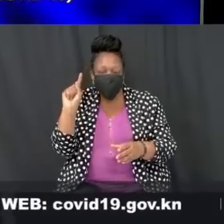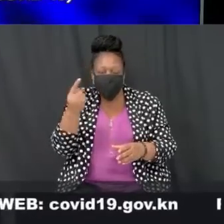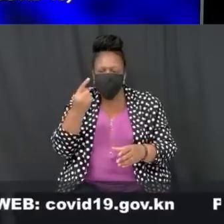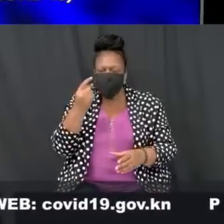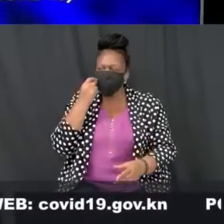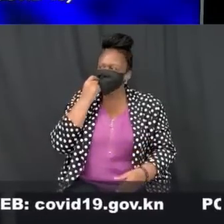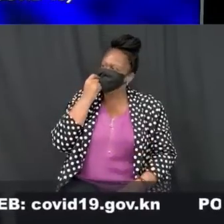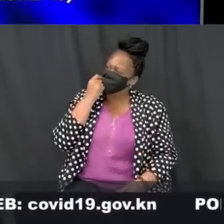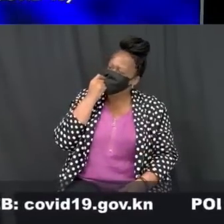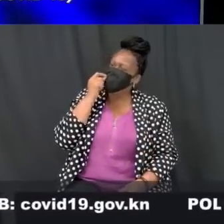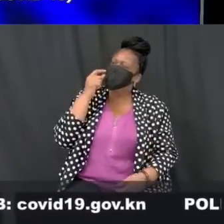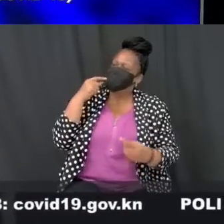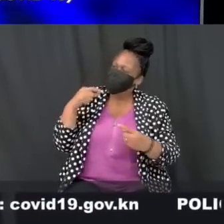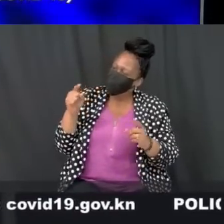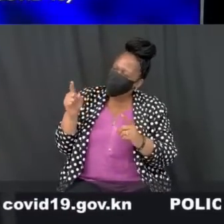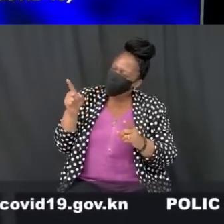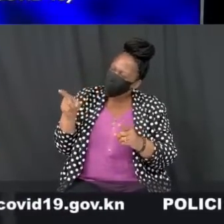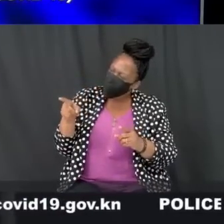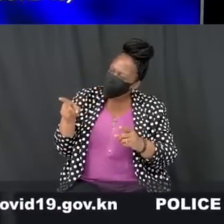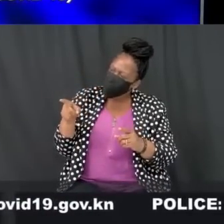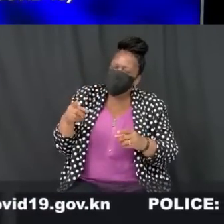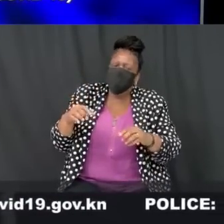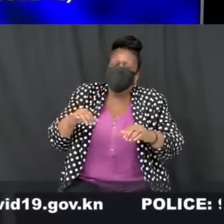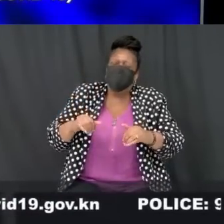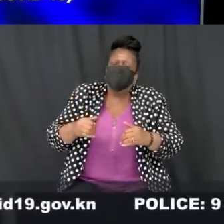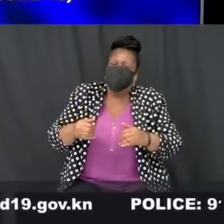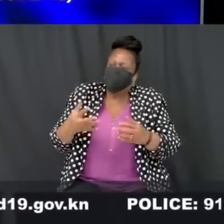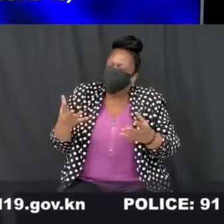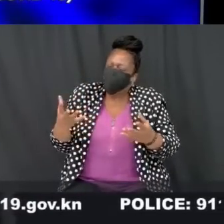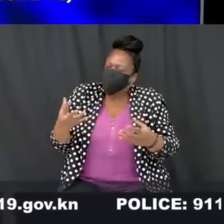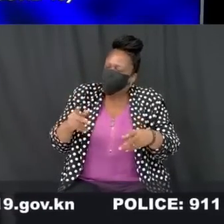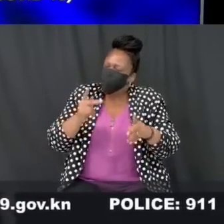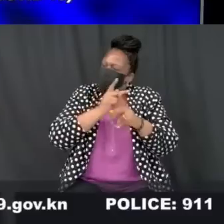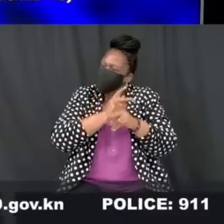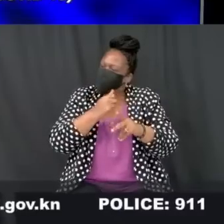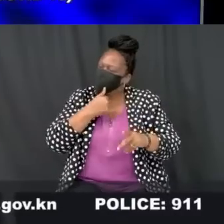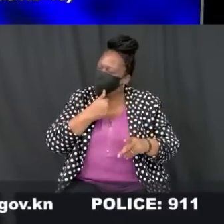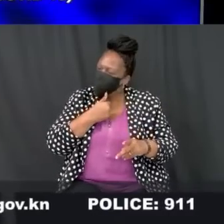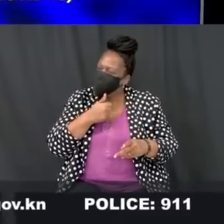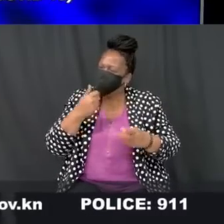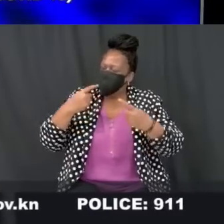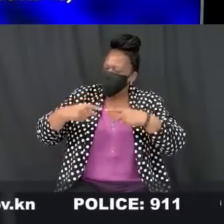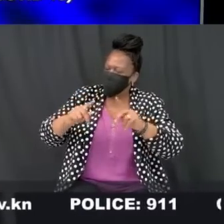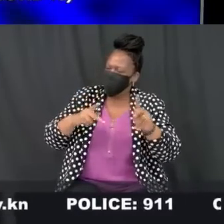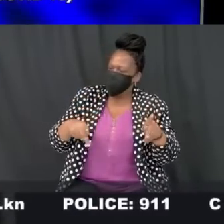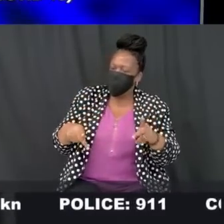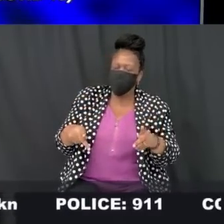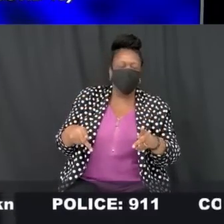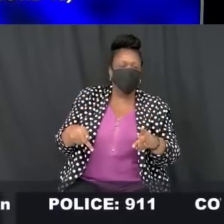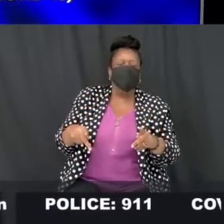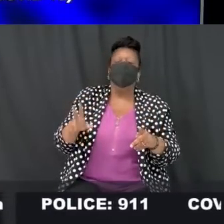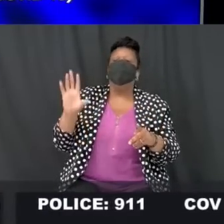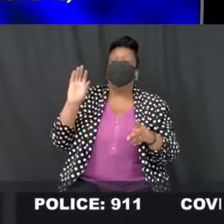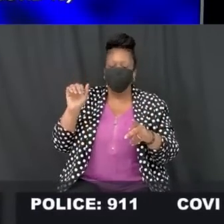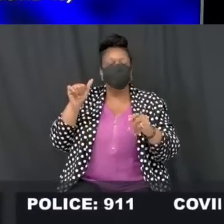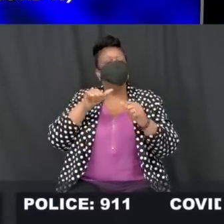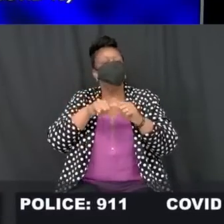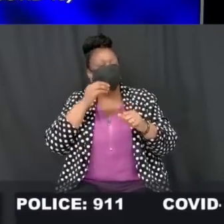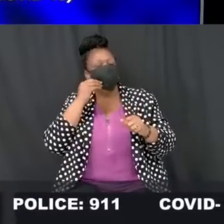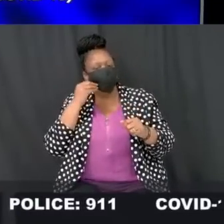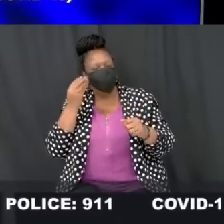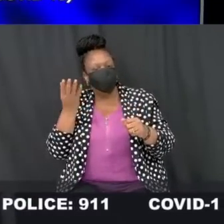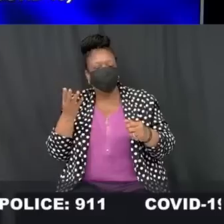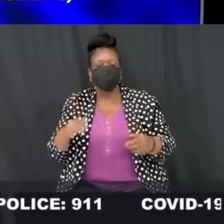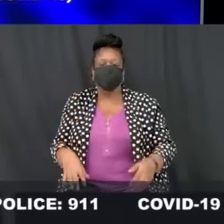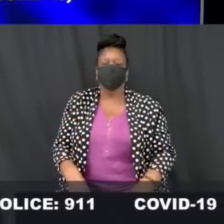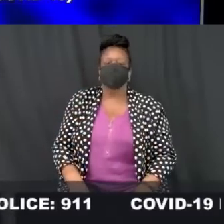your personal responsibility, and ensure that you protect yourselves. We want to wish everyone all